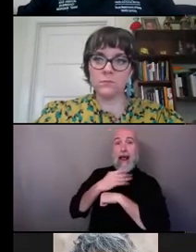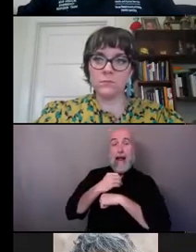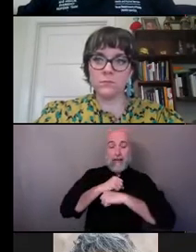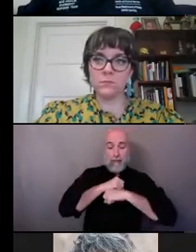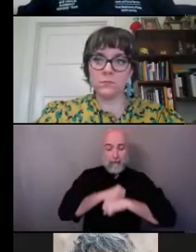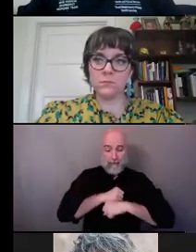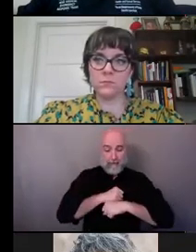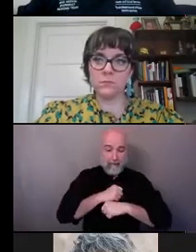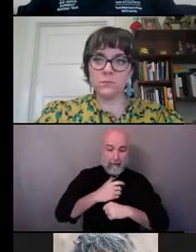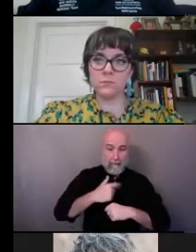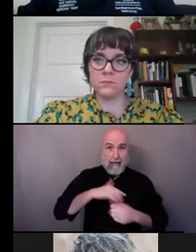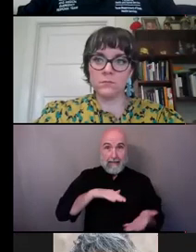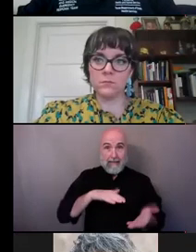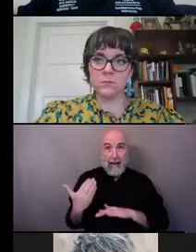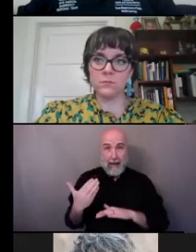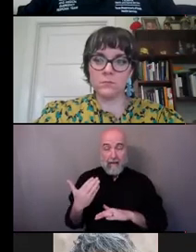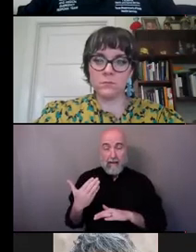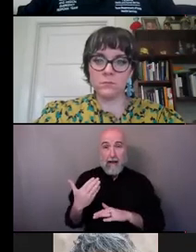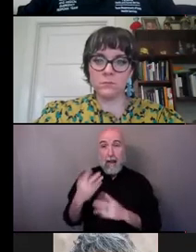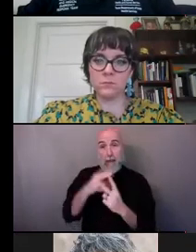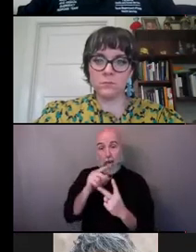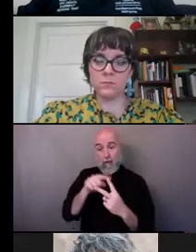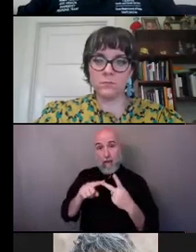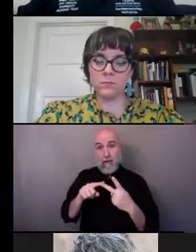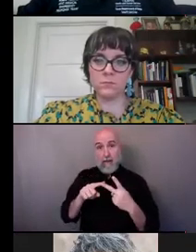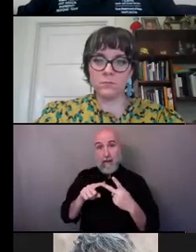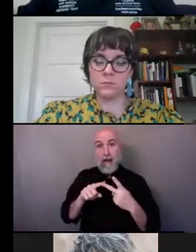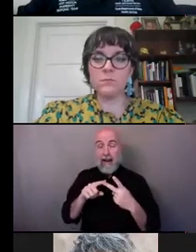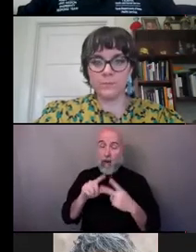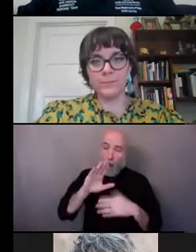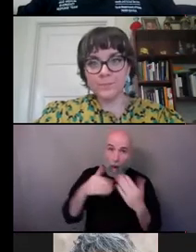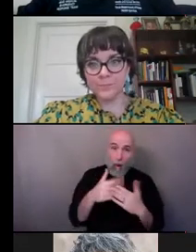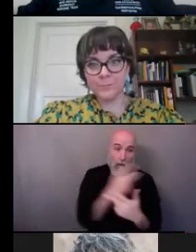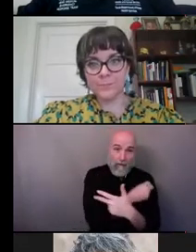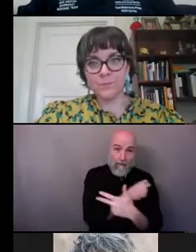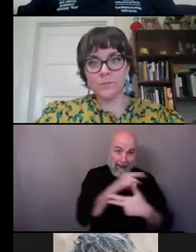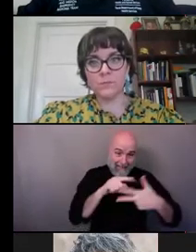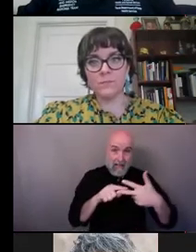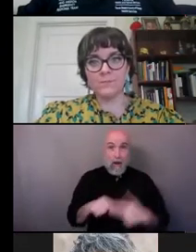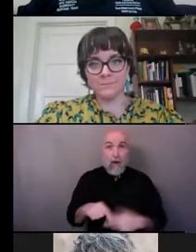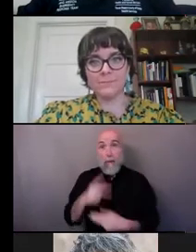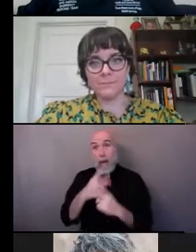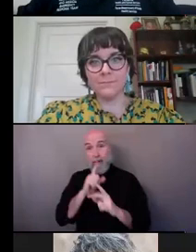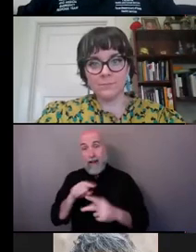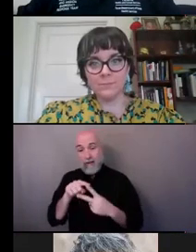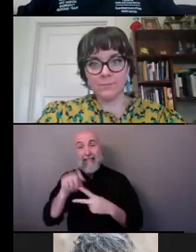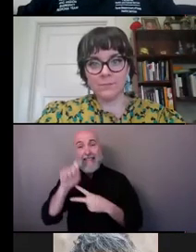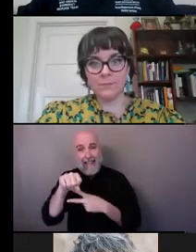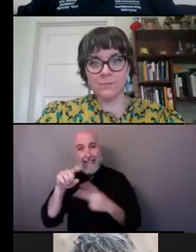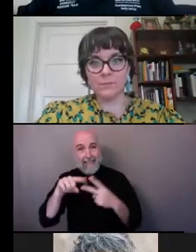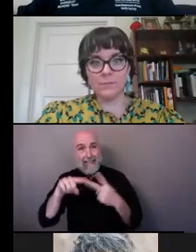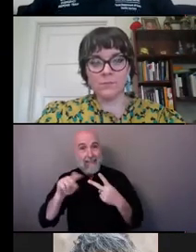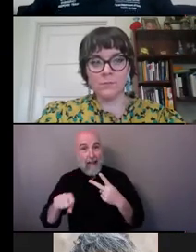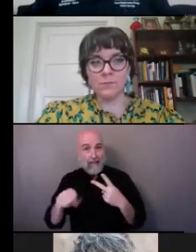death? And the answer in both cases is, in cases of all the vaccines that we have, is yes to both of those